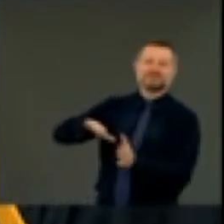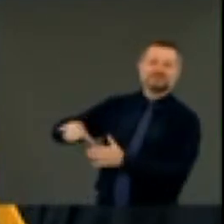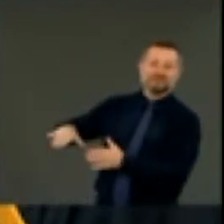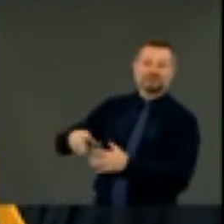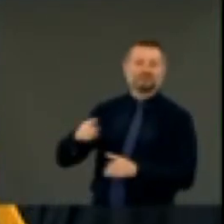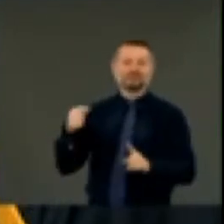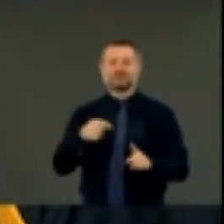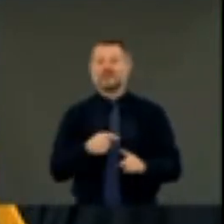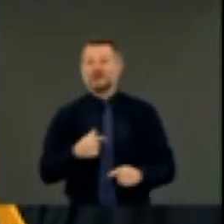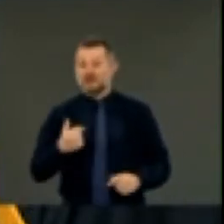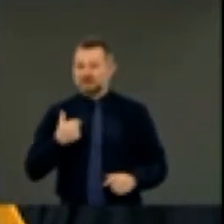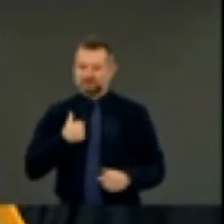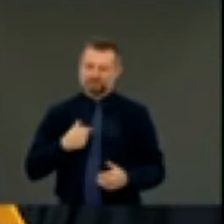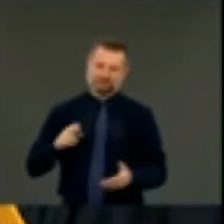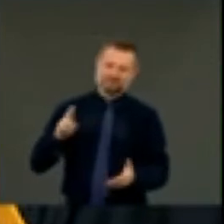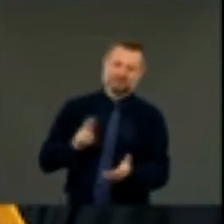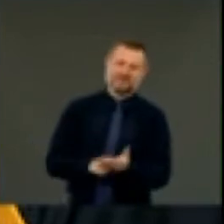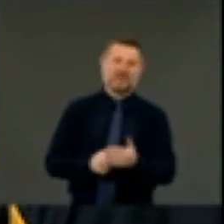I've signed the executive order.